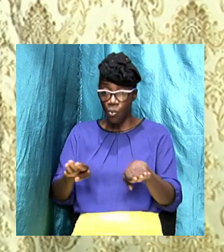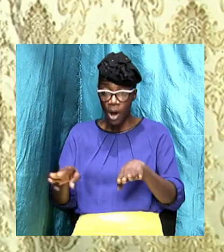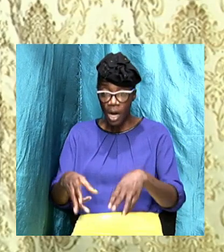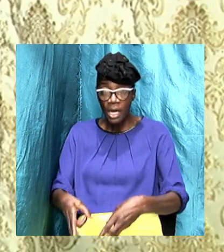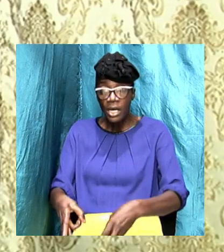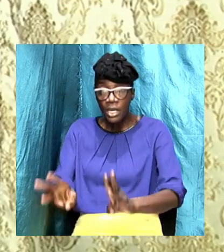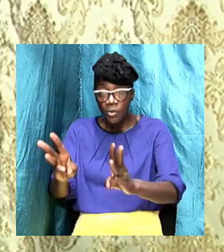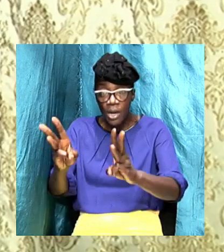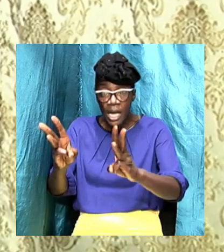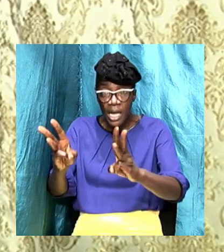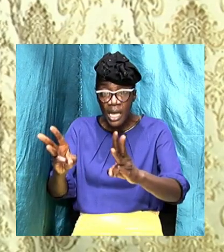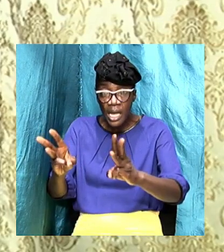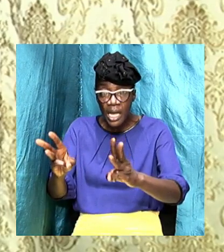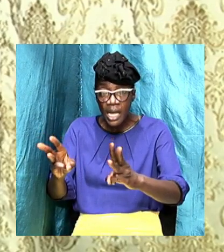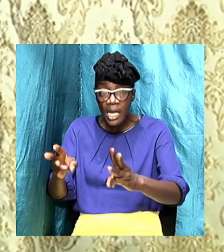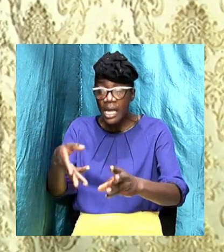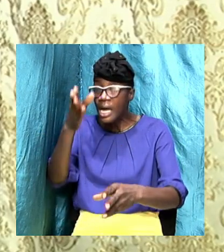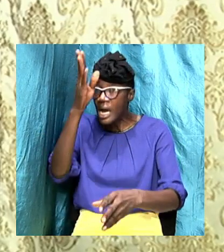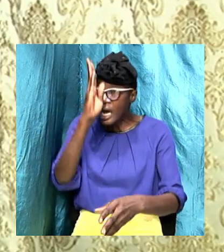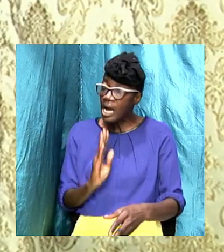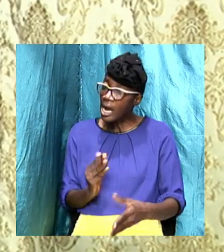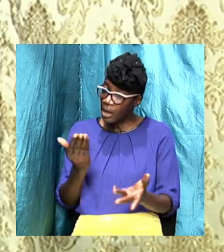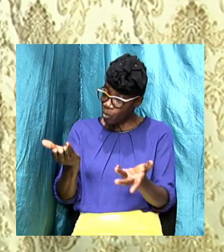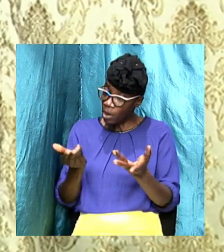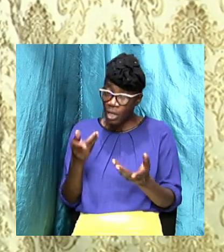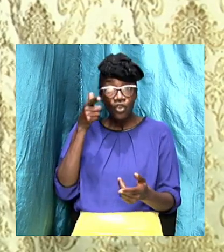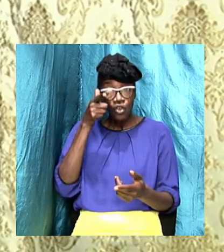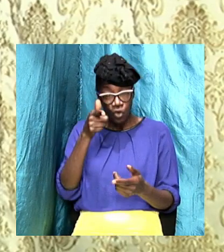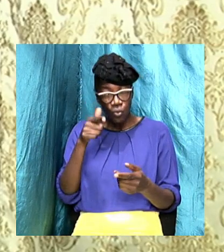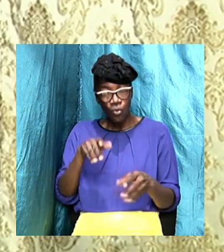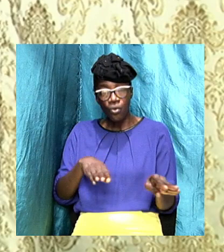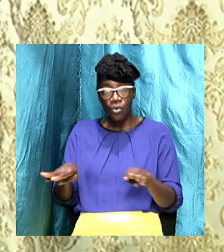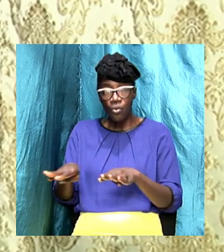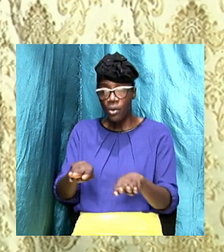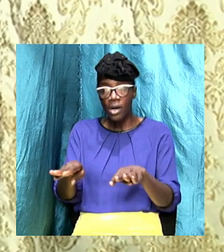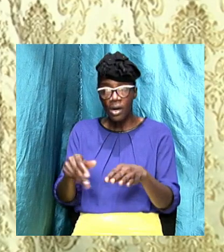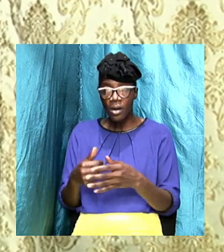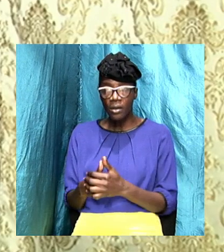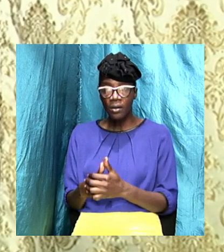in which he wants us to walk. Amen.